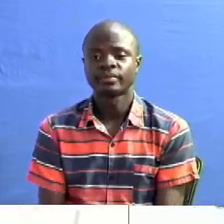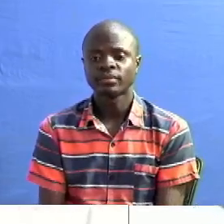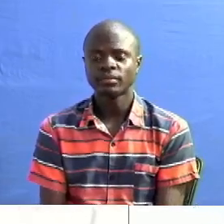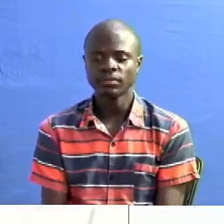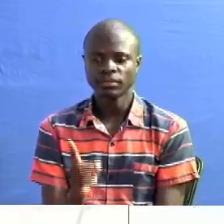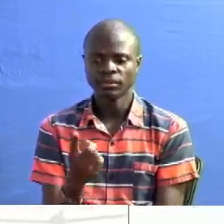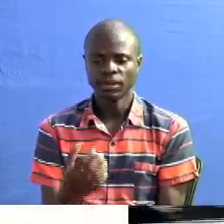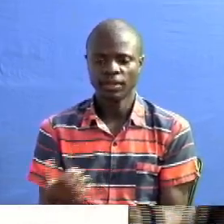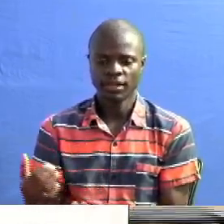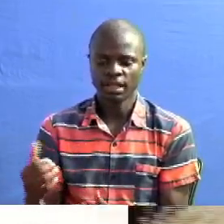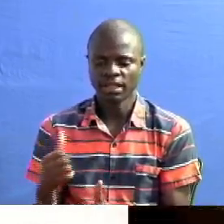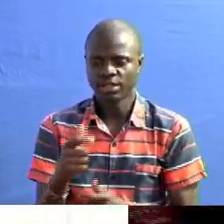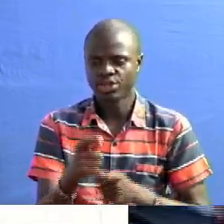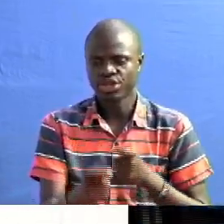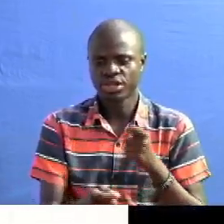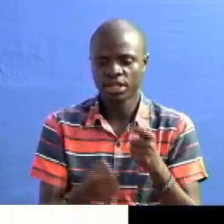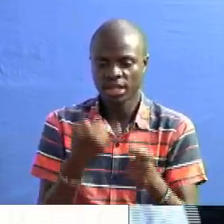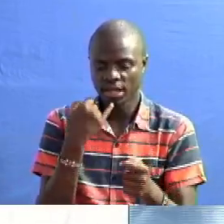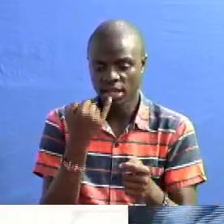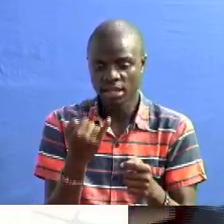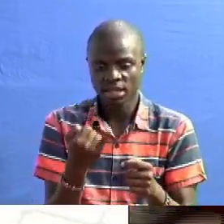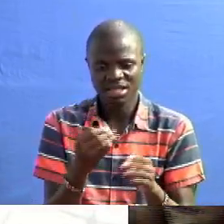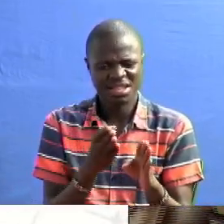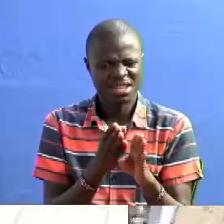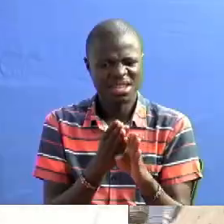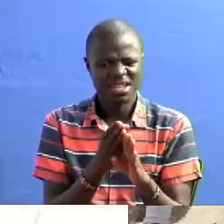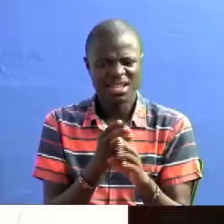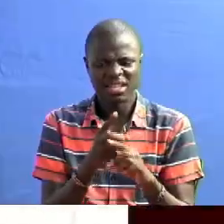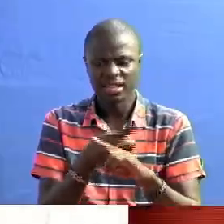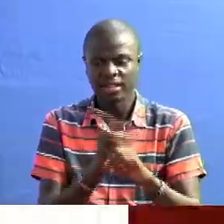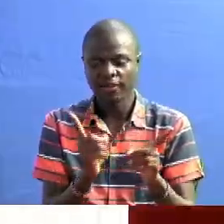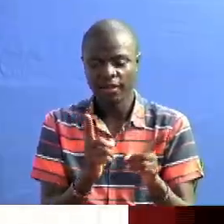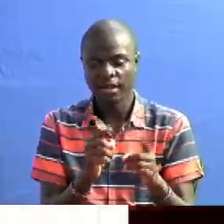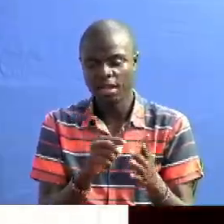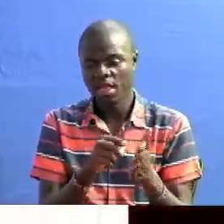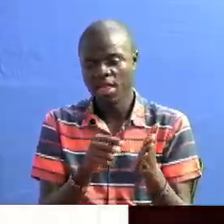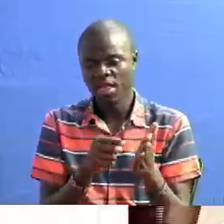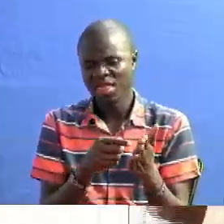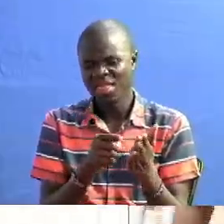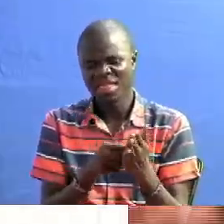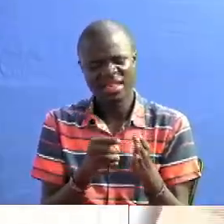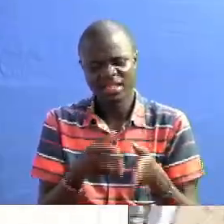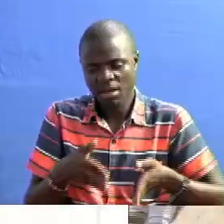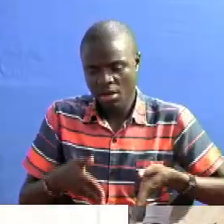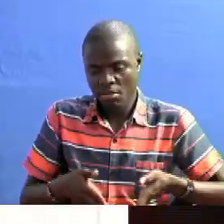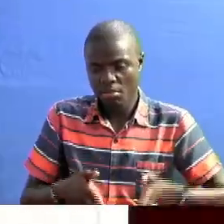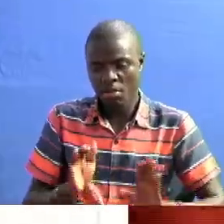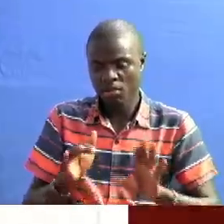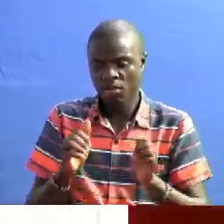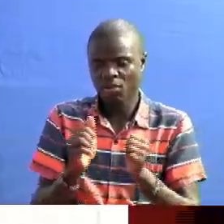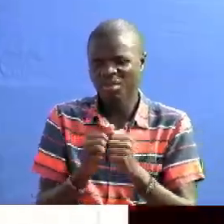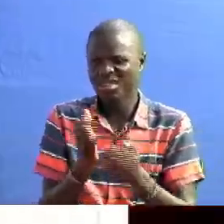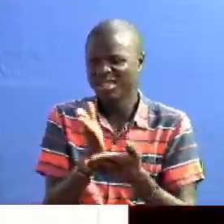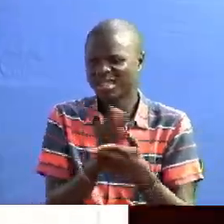Every child's journey is unique, but for those born with neural developmental disorders, the path can be challenging.